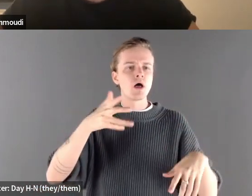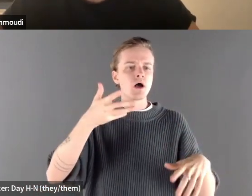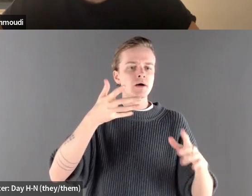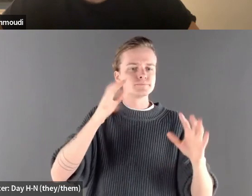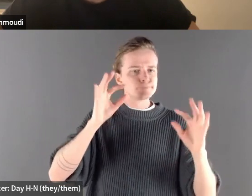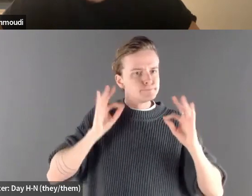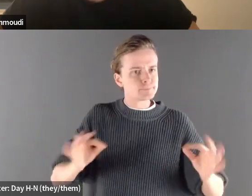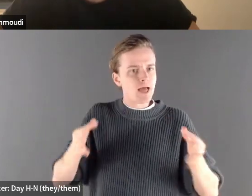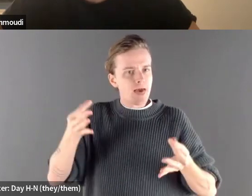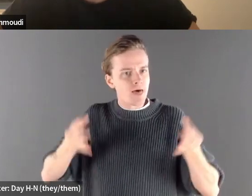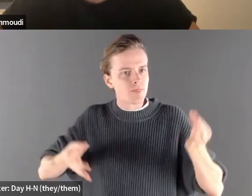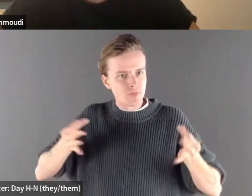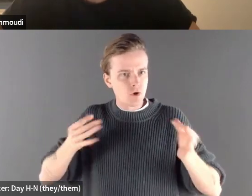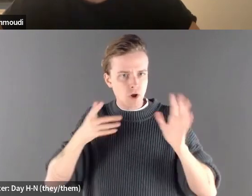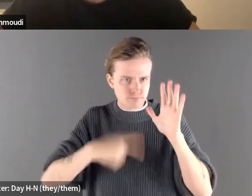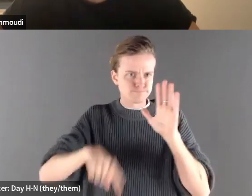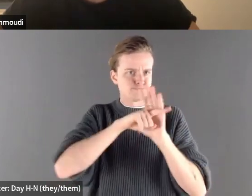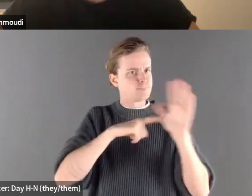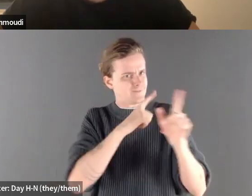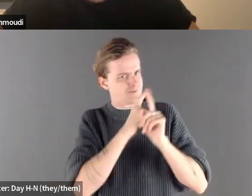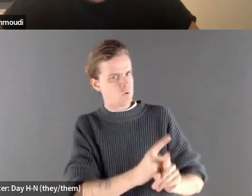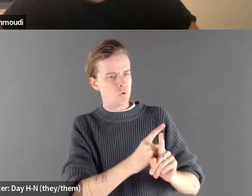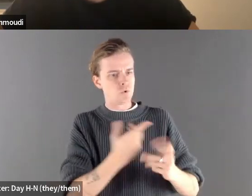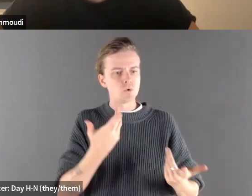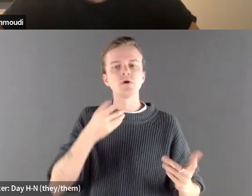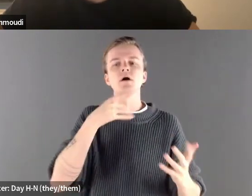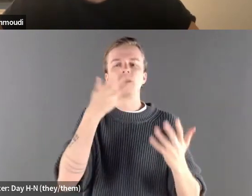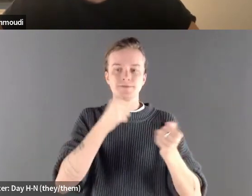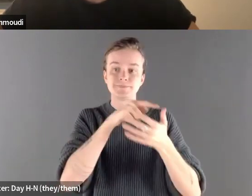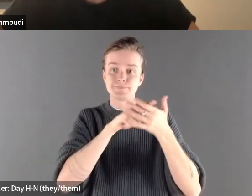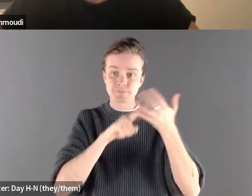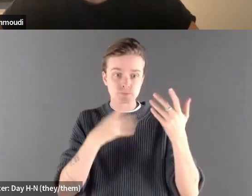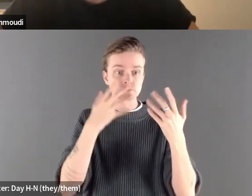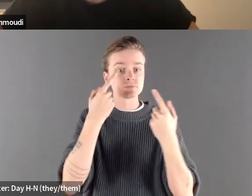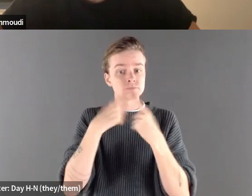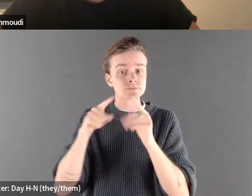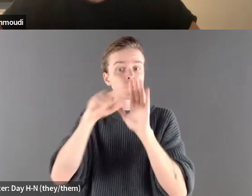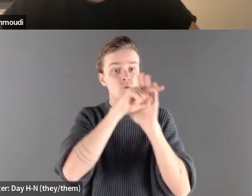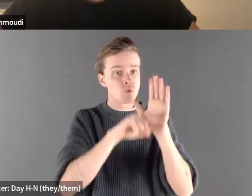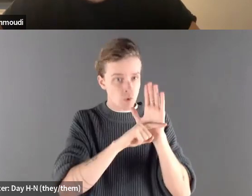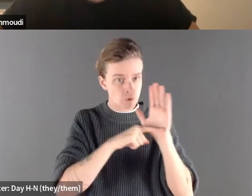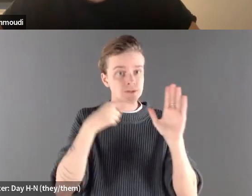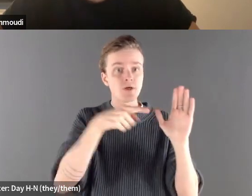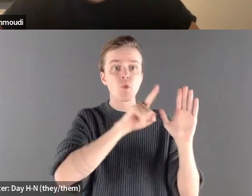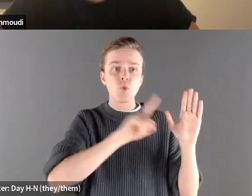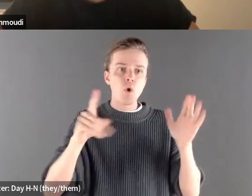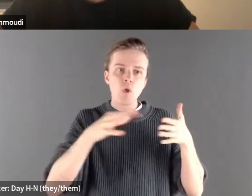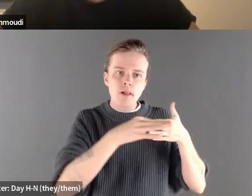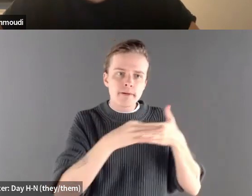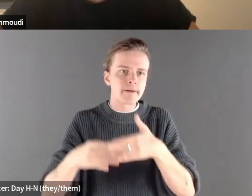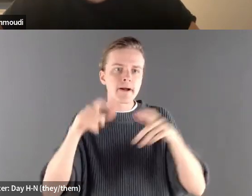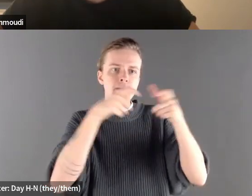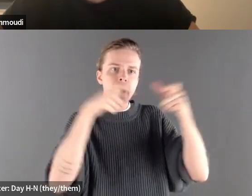are non-committal, unenforceable rules that don't lead to companies actually changing practices, and they lead to